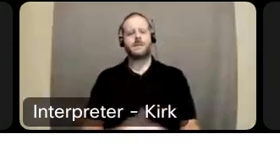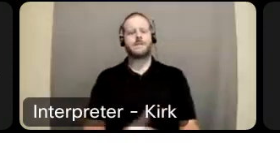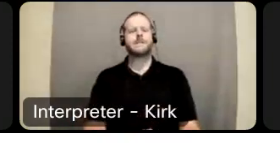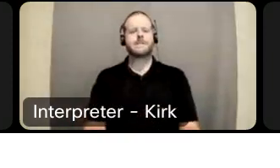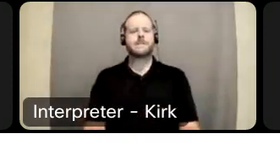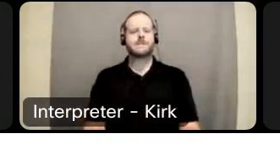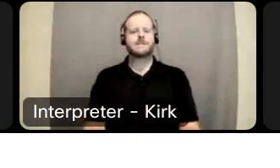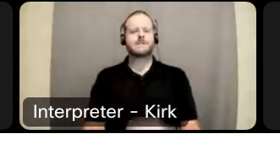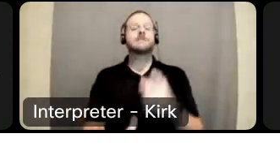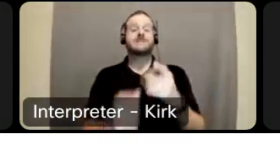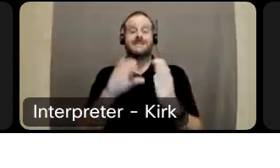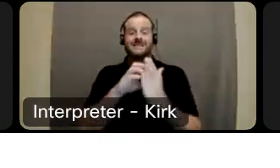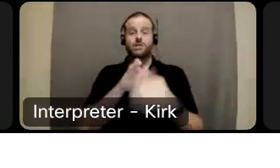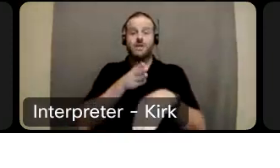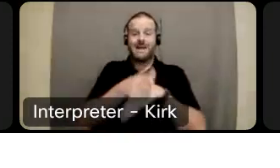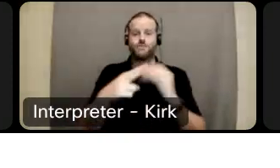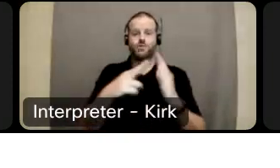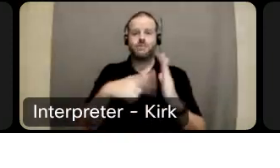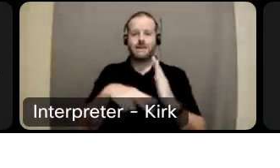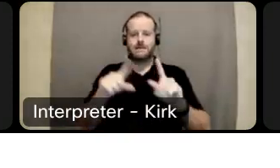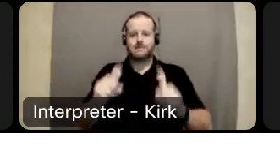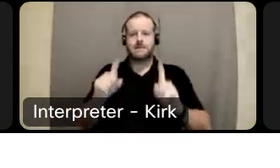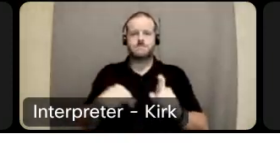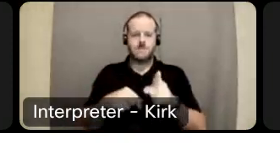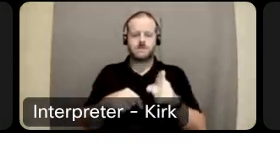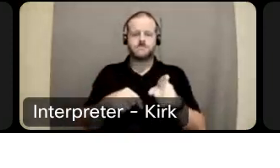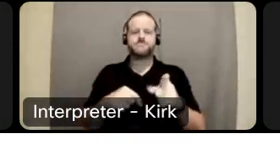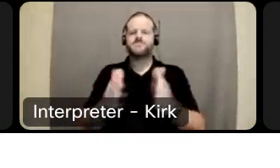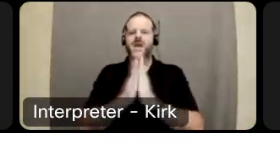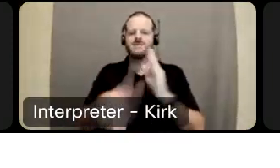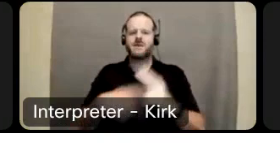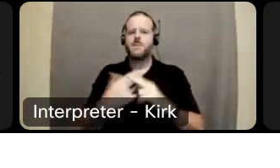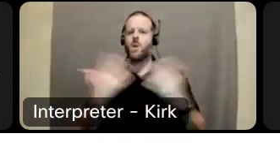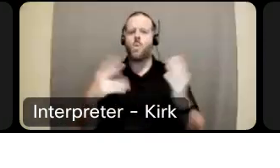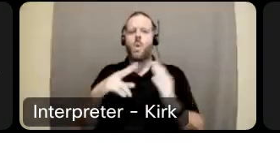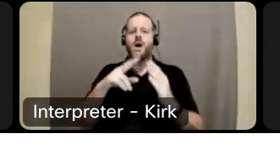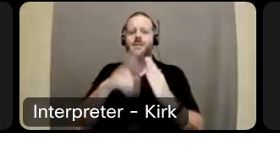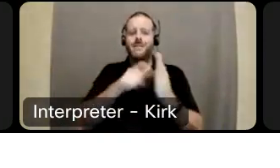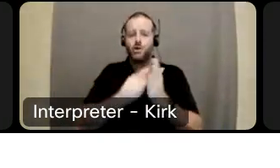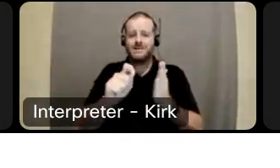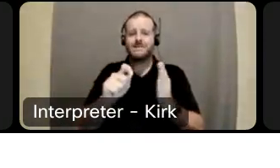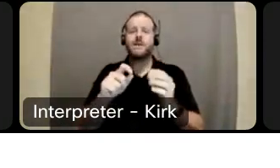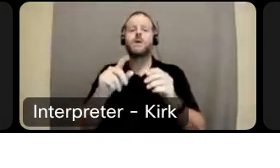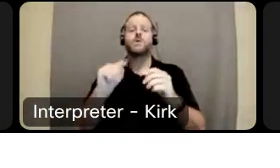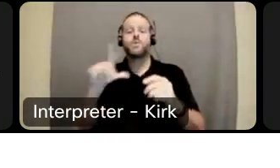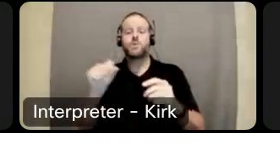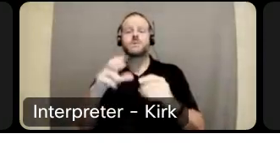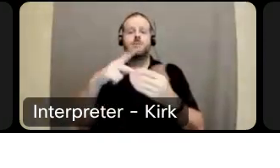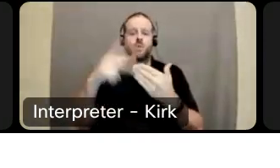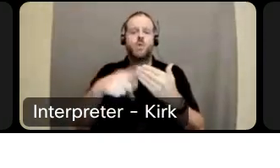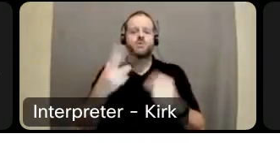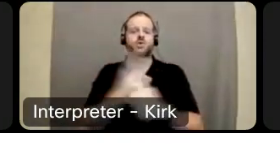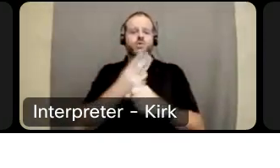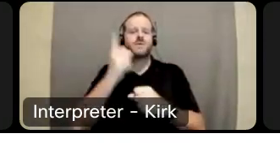Here's the section after the reading assessment, asking about what literacy tools and programs you're utilizing for